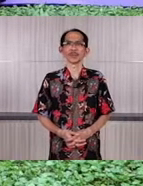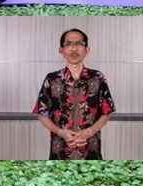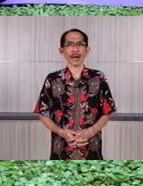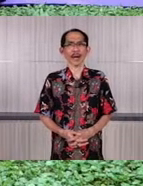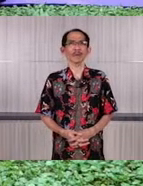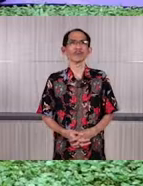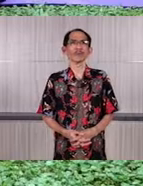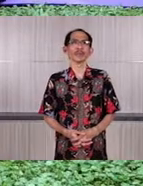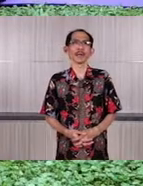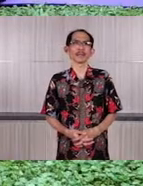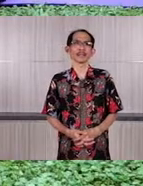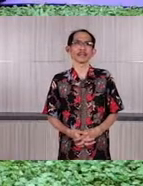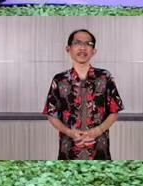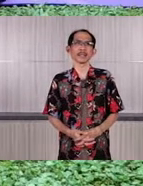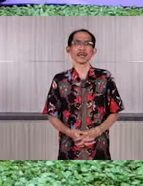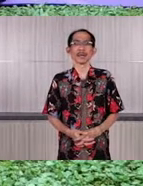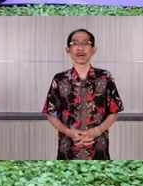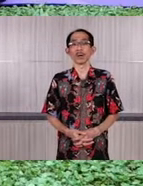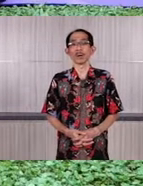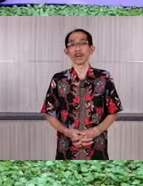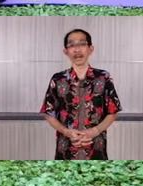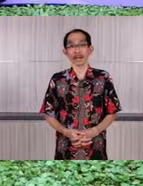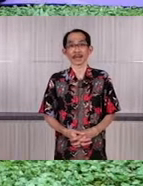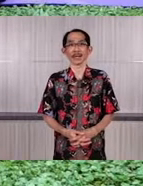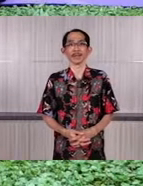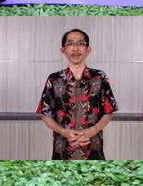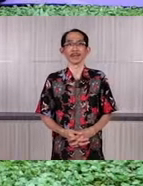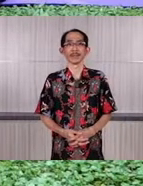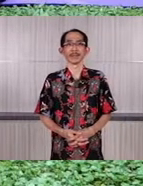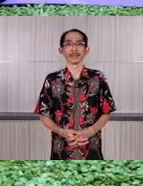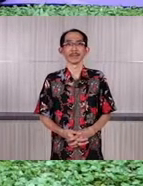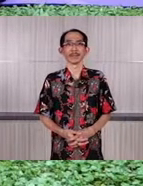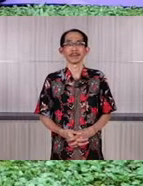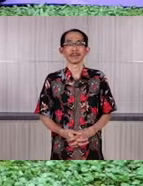with whatever you are sitting or lying on.